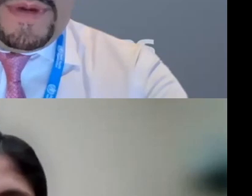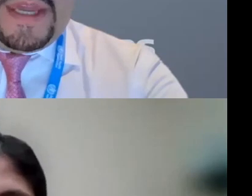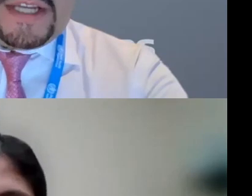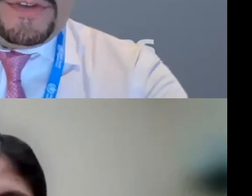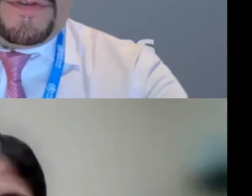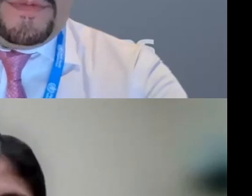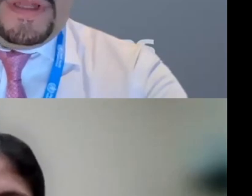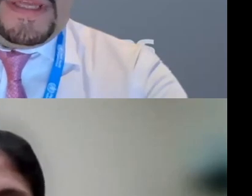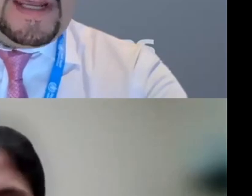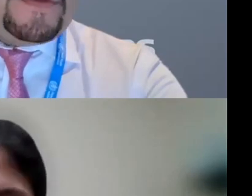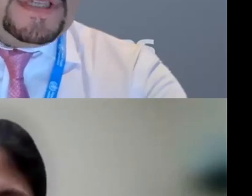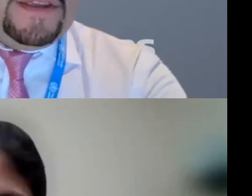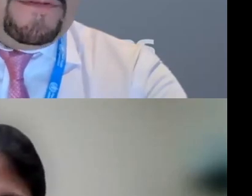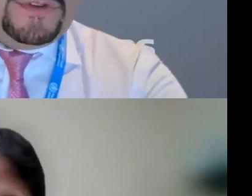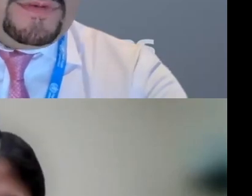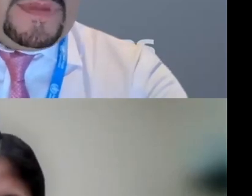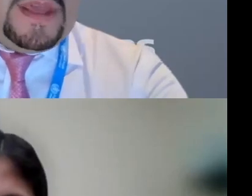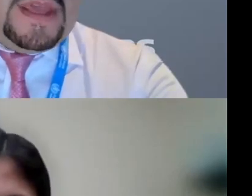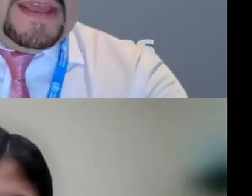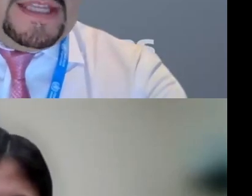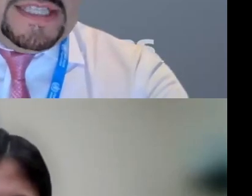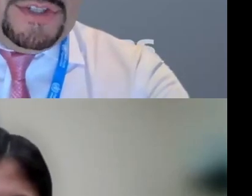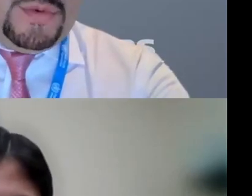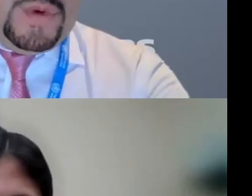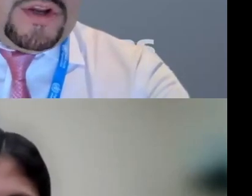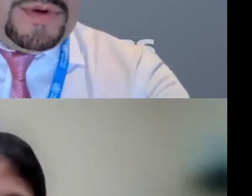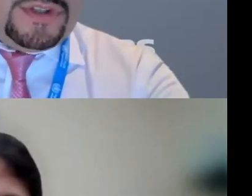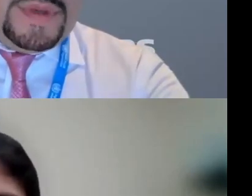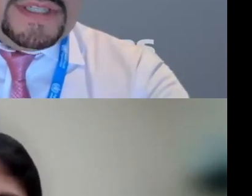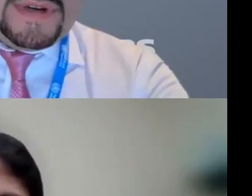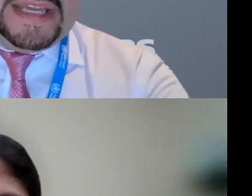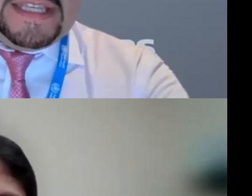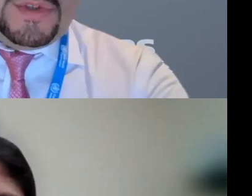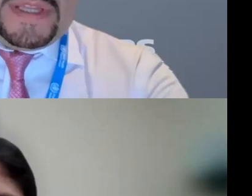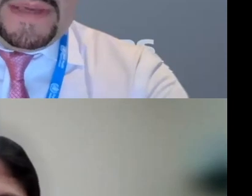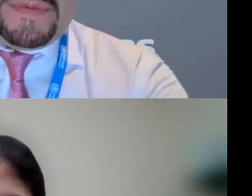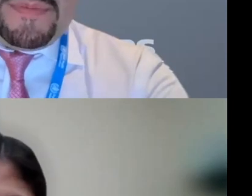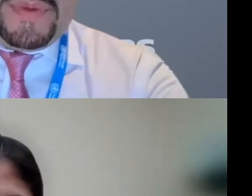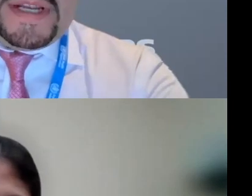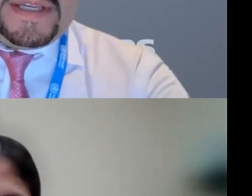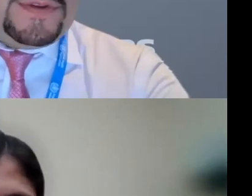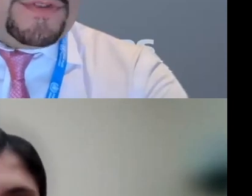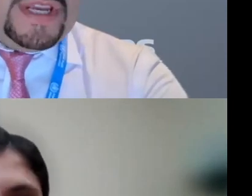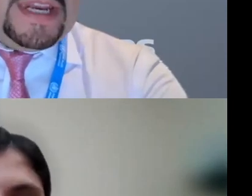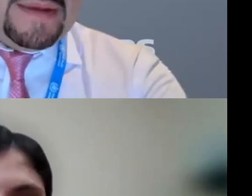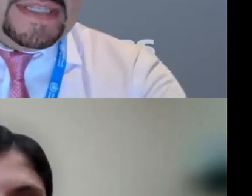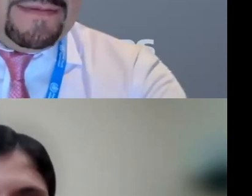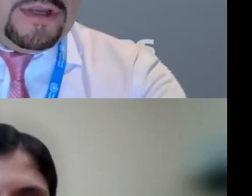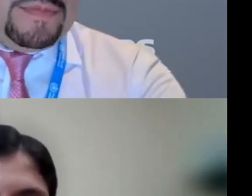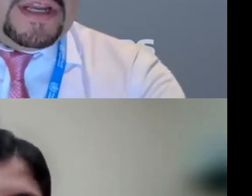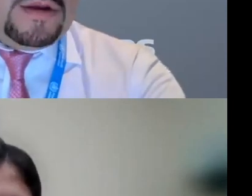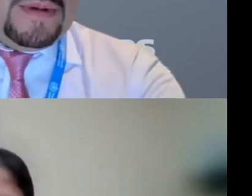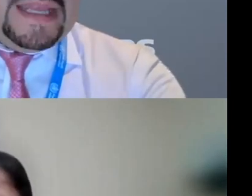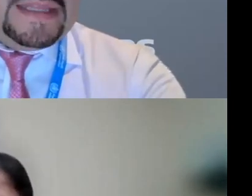and motivate action for building a resilient future. The session will cover topics related to pandemic preparedness, including training and